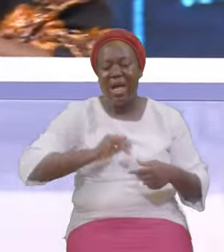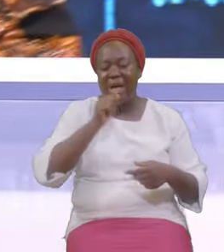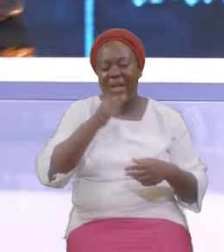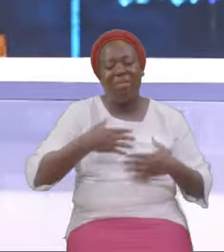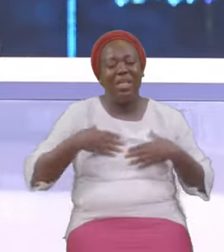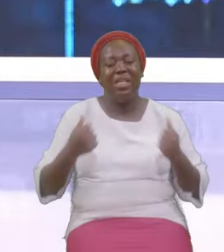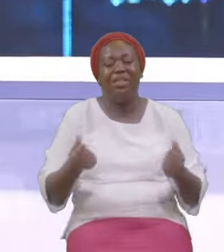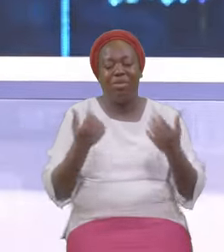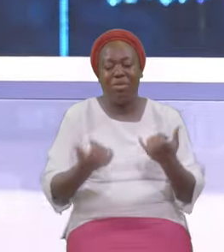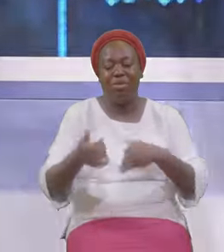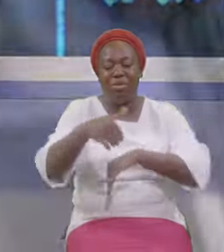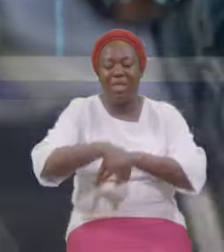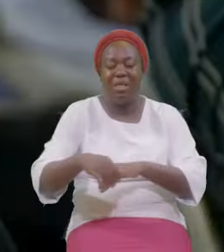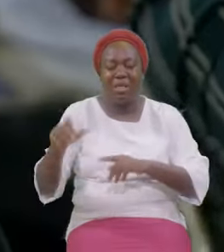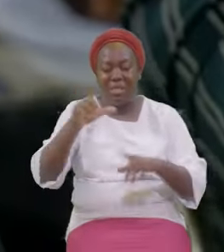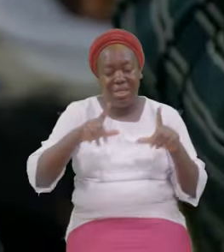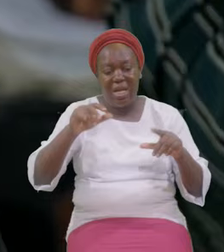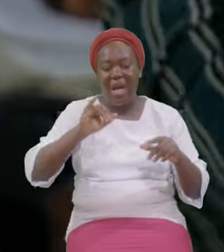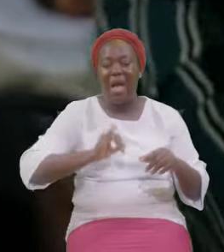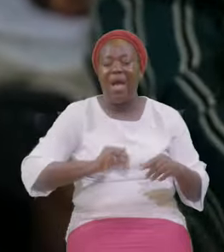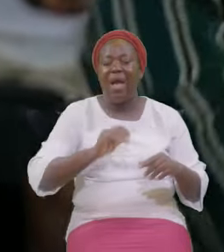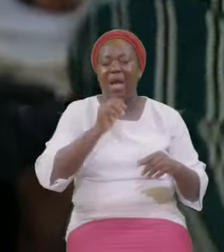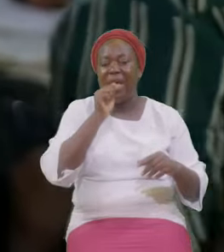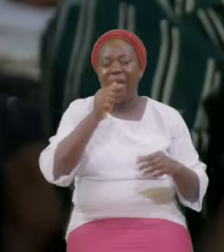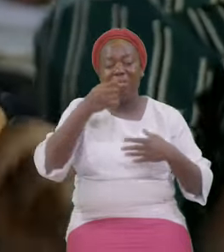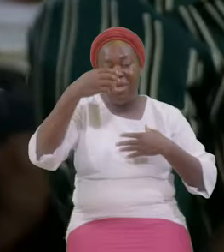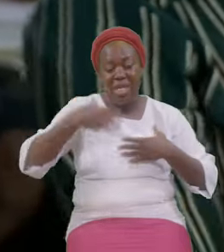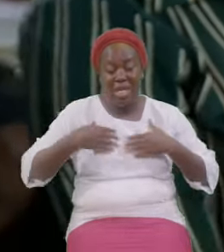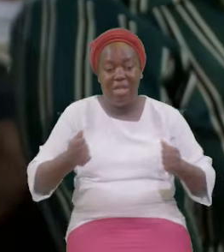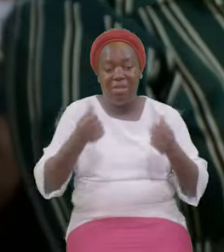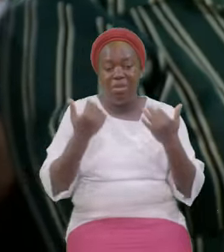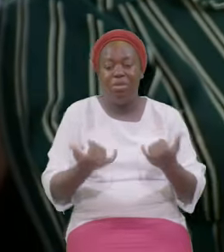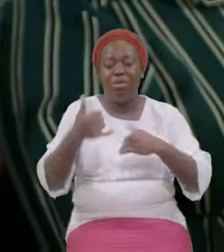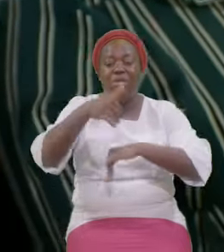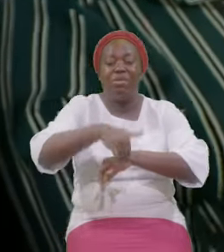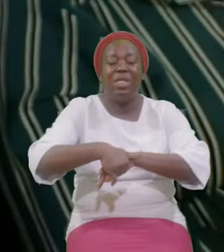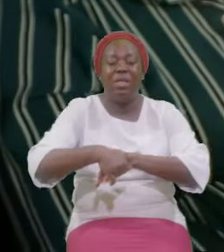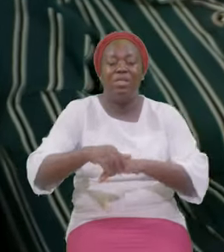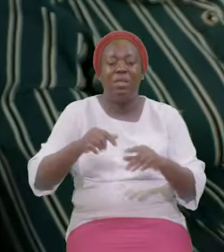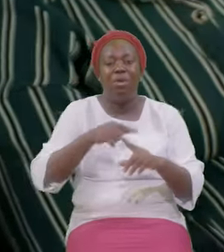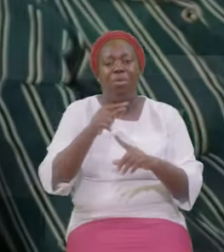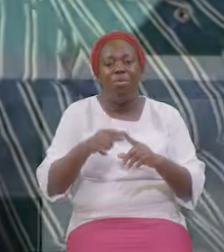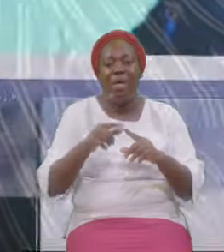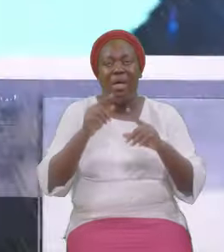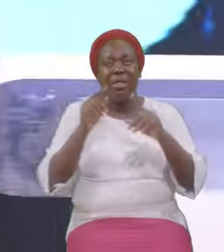I am healed tonight. When he came to the presence of Christ,